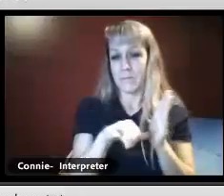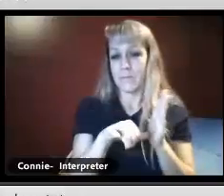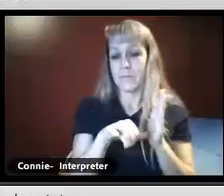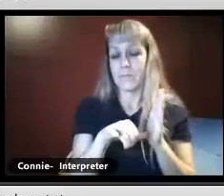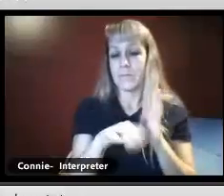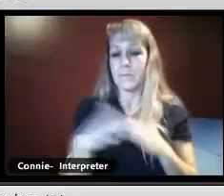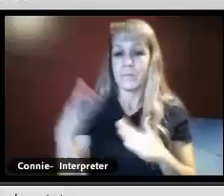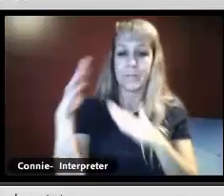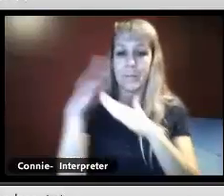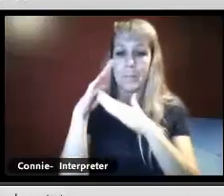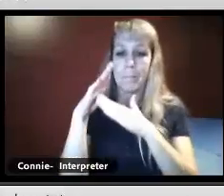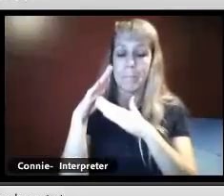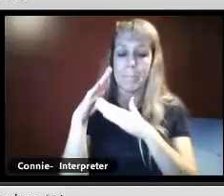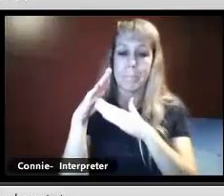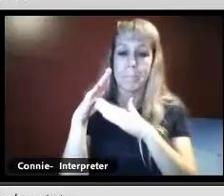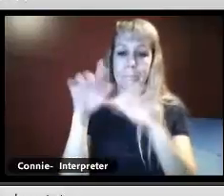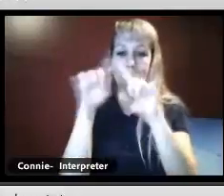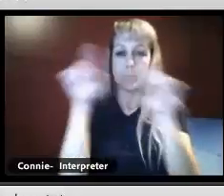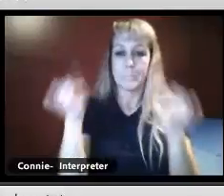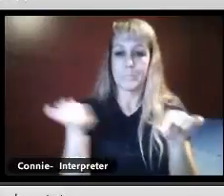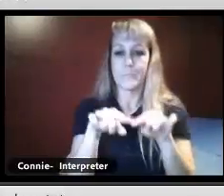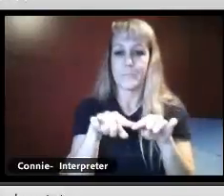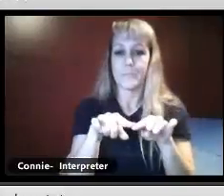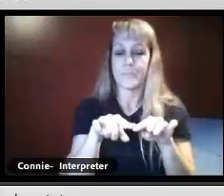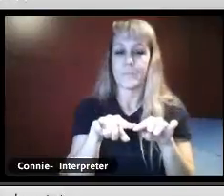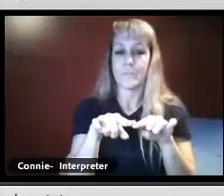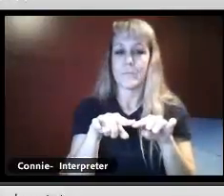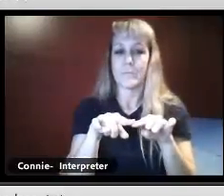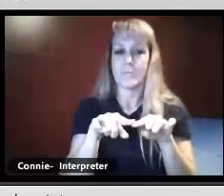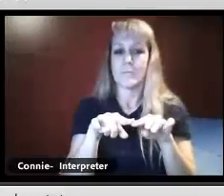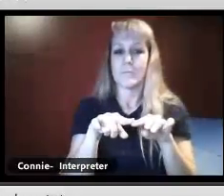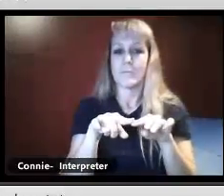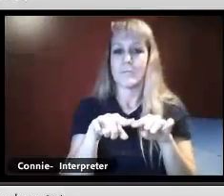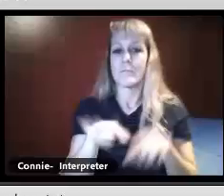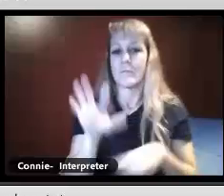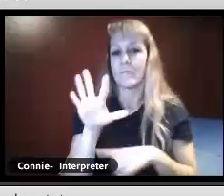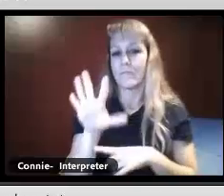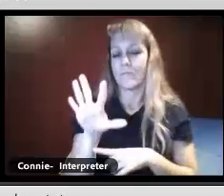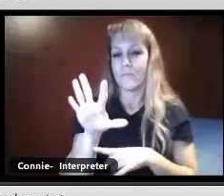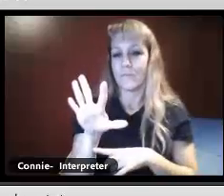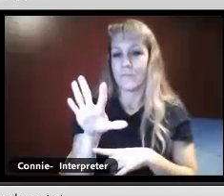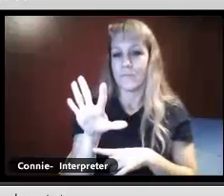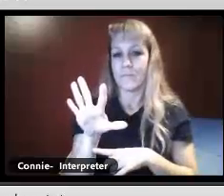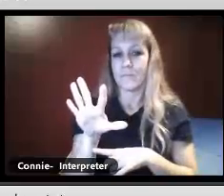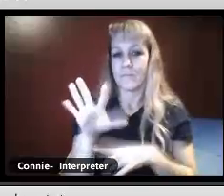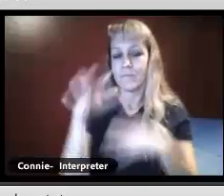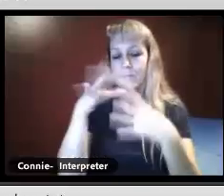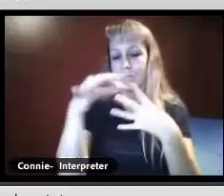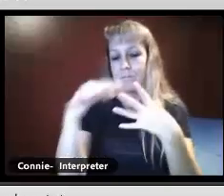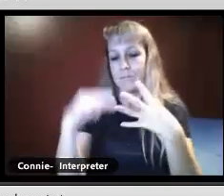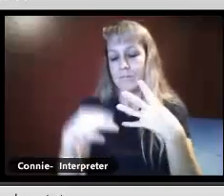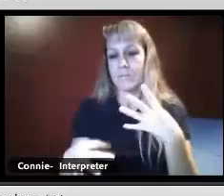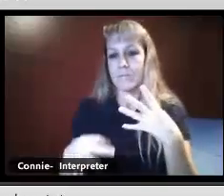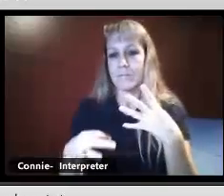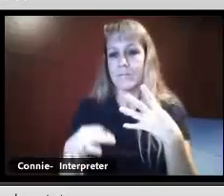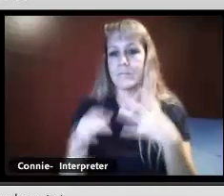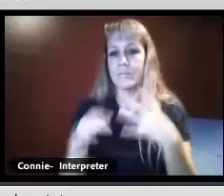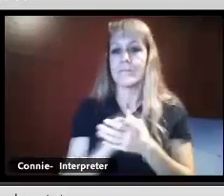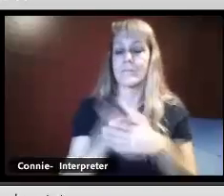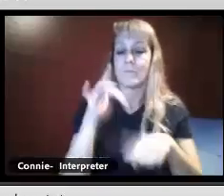top of the screen, there are a set of 5 menu items, and if you click